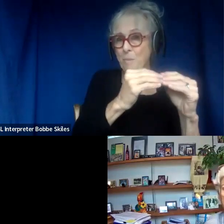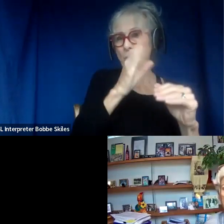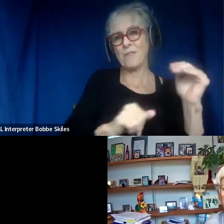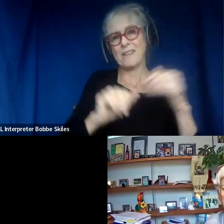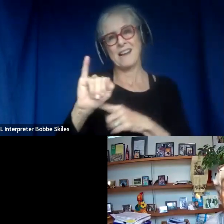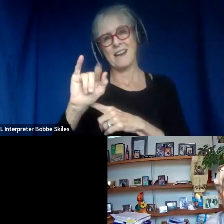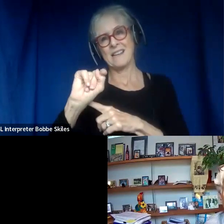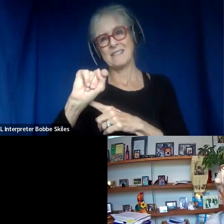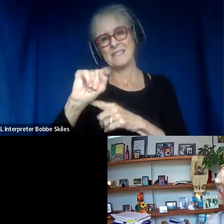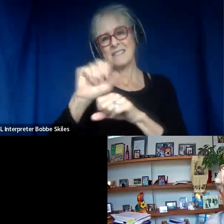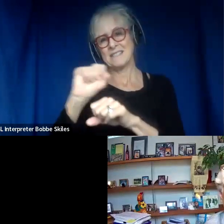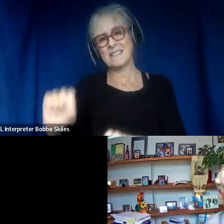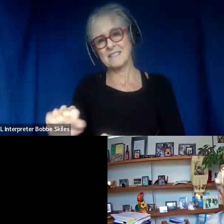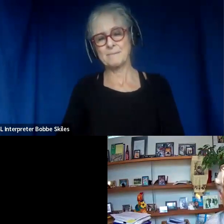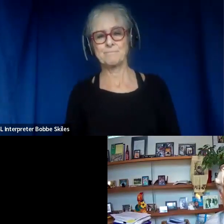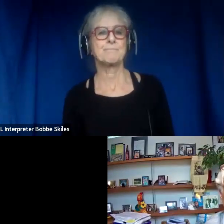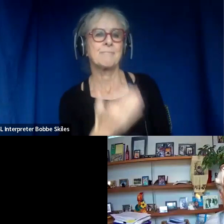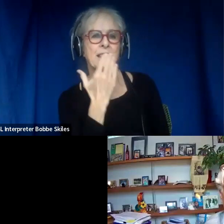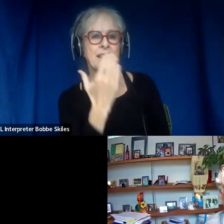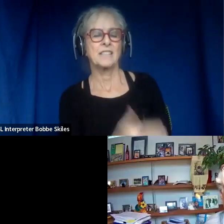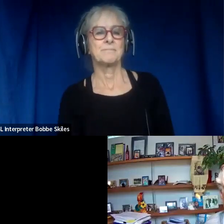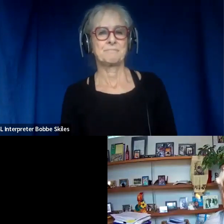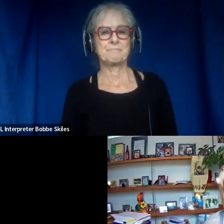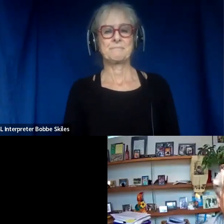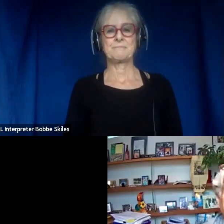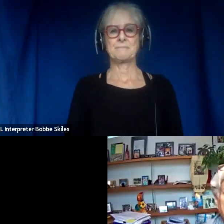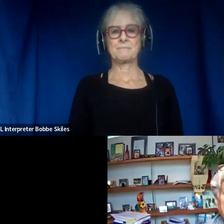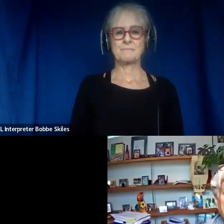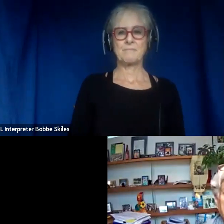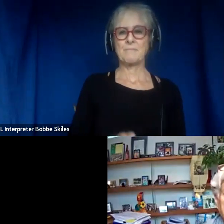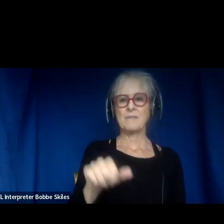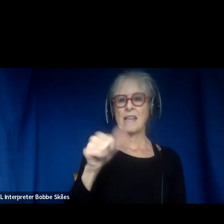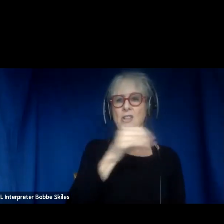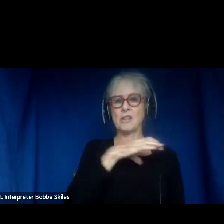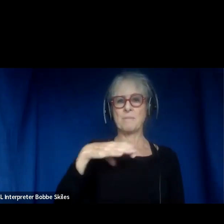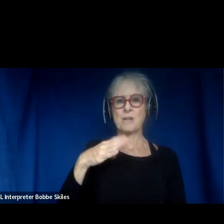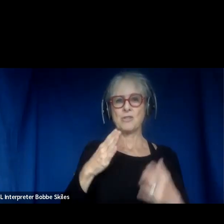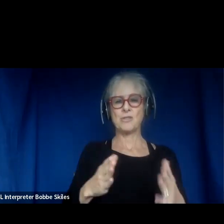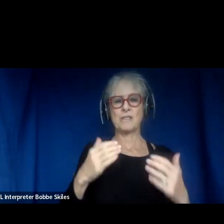That's it for me right now. Thank you so much. Thank you. Fellow commissioners, I have the following